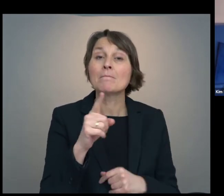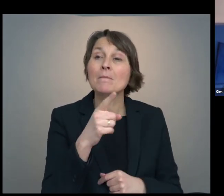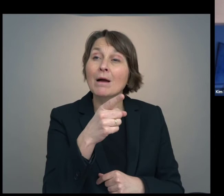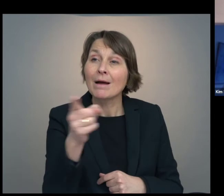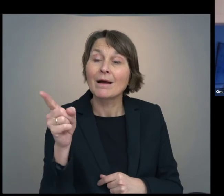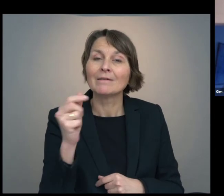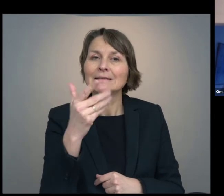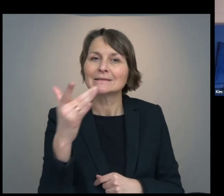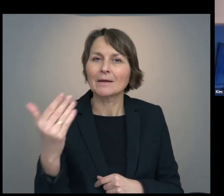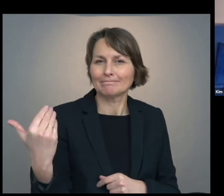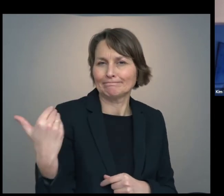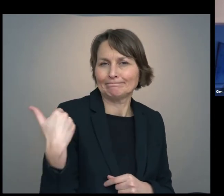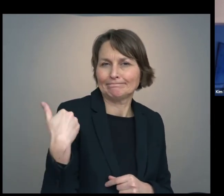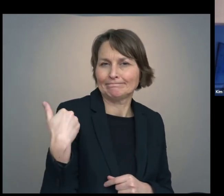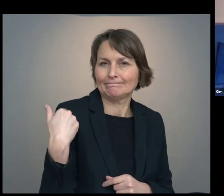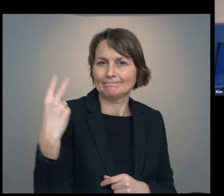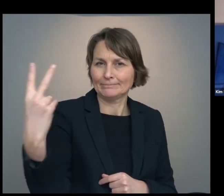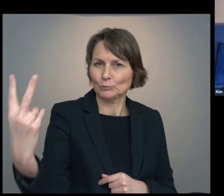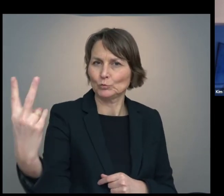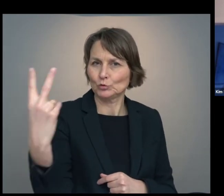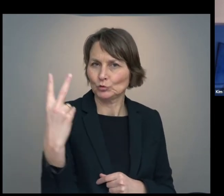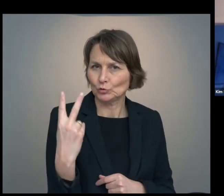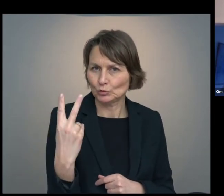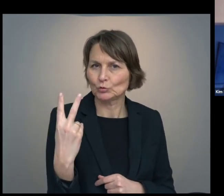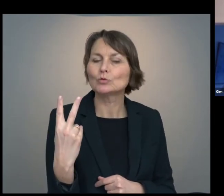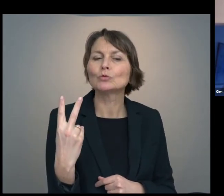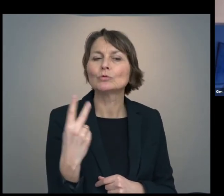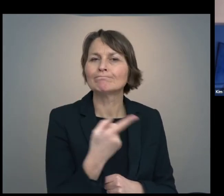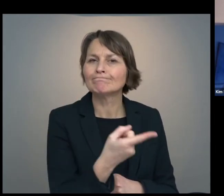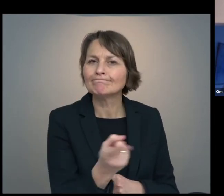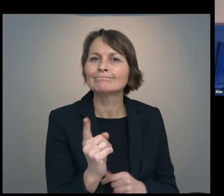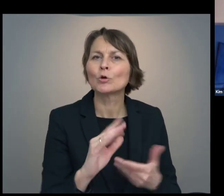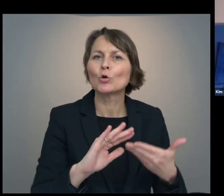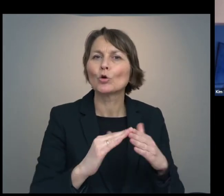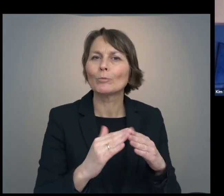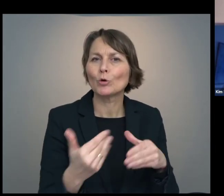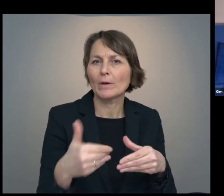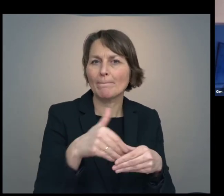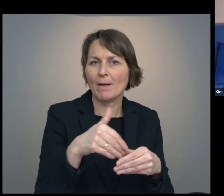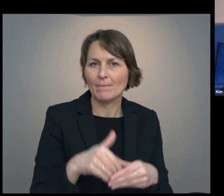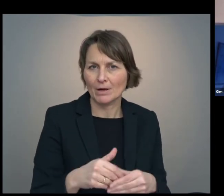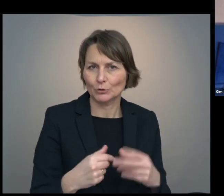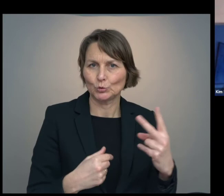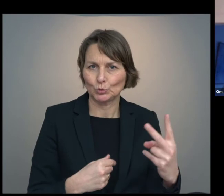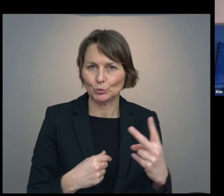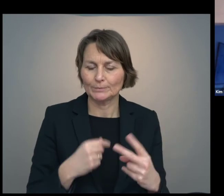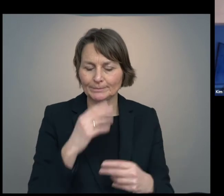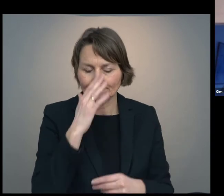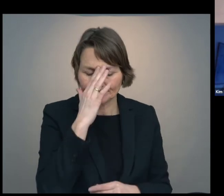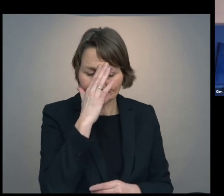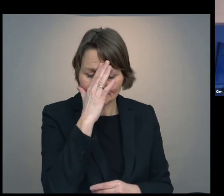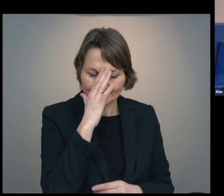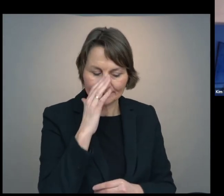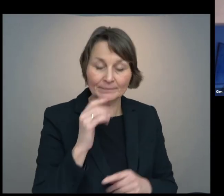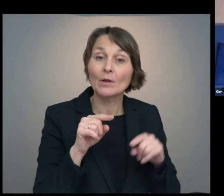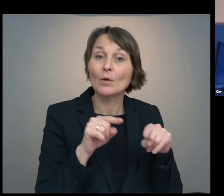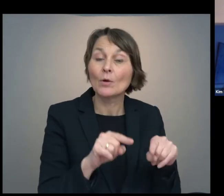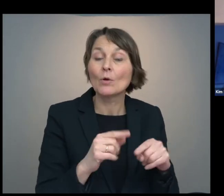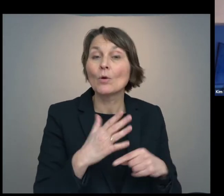have been approached by two dear community members,